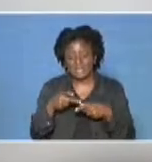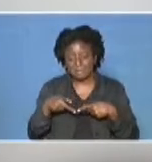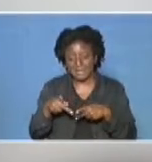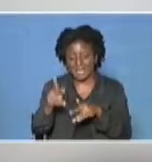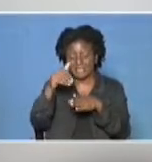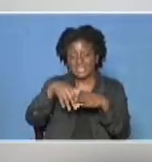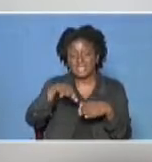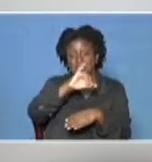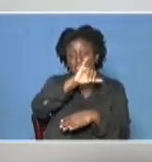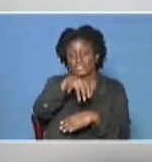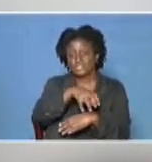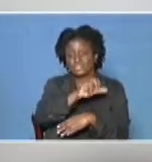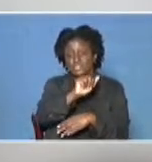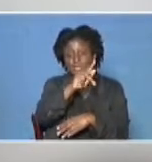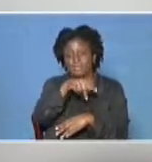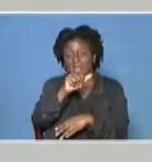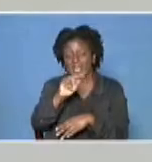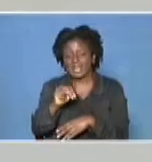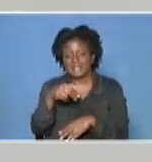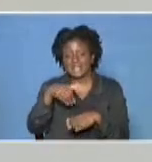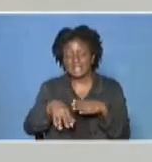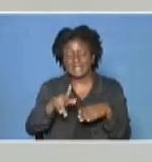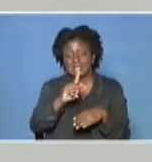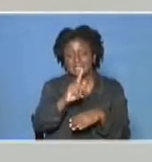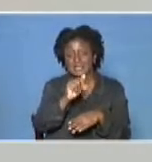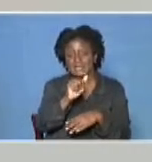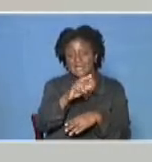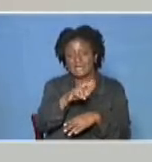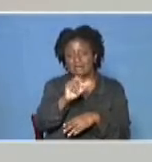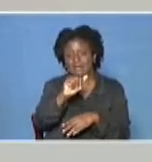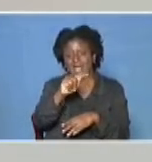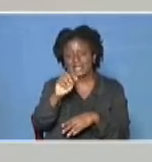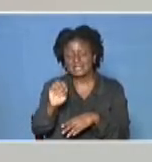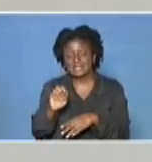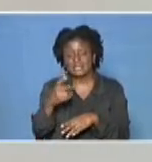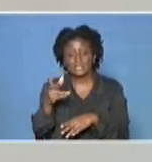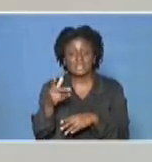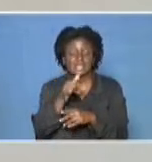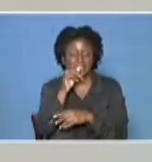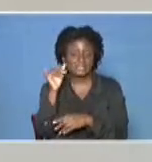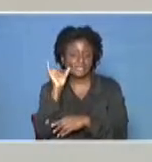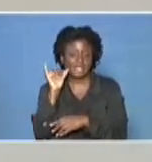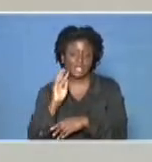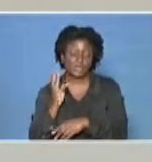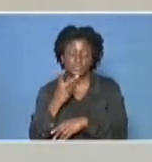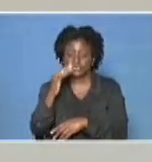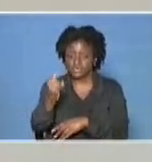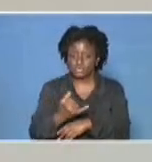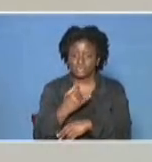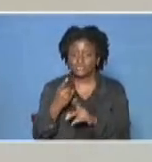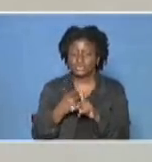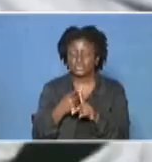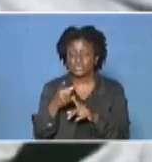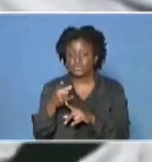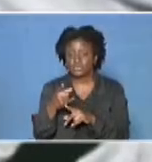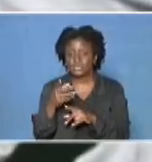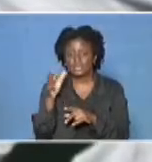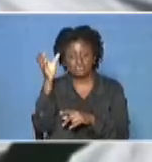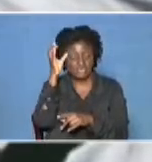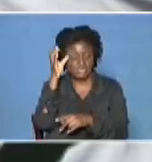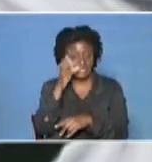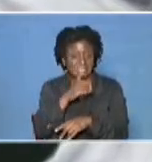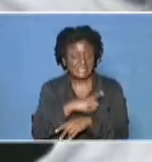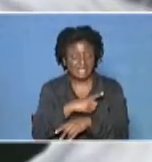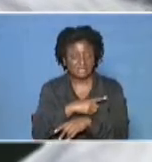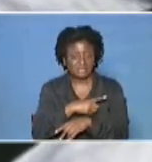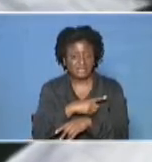Japan in karate. Yesterday, we introduced you to Christian Delaveau, who has won several major championships in Shokotan Karate in the land of the rising sun. He